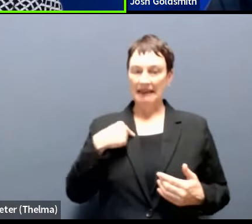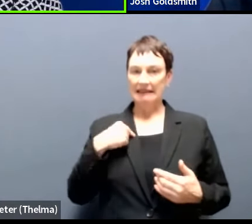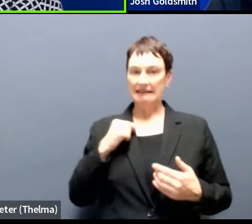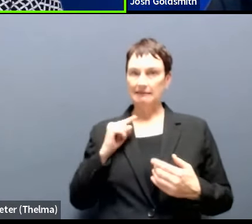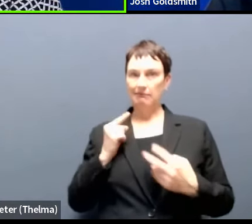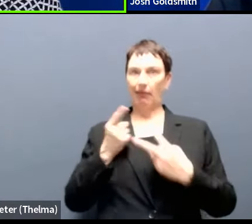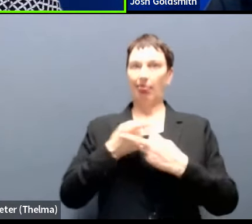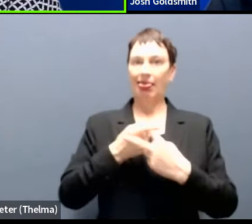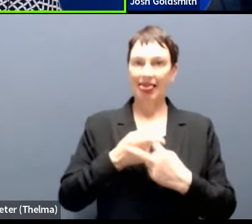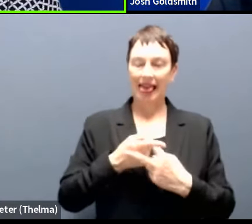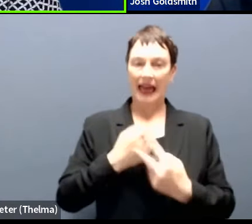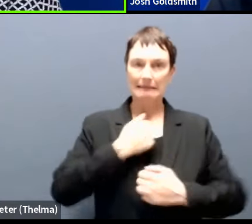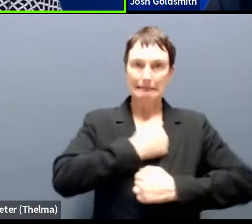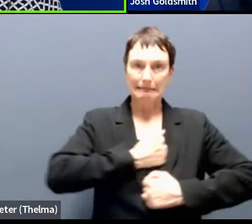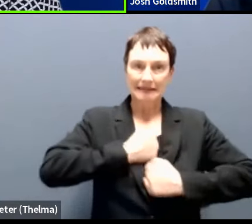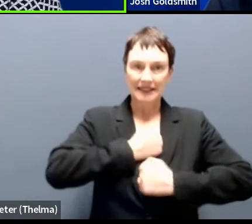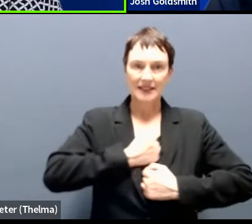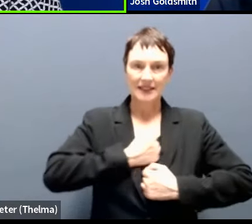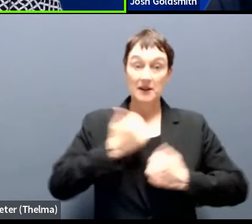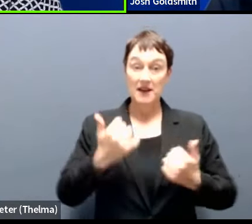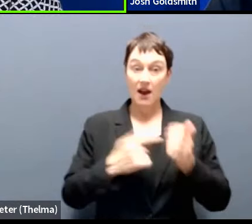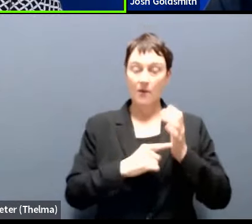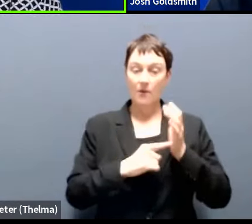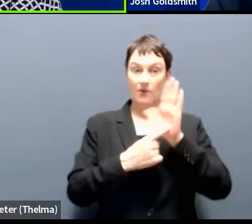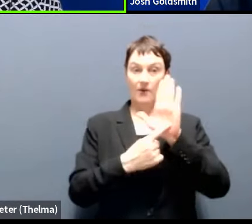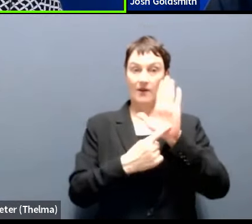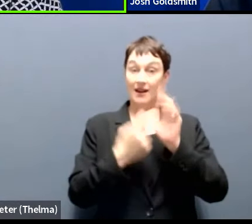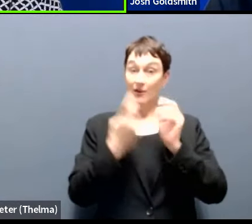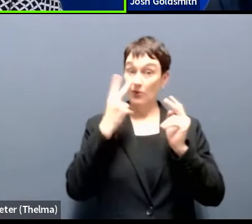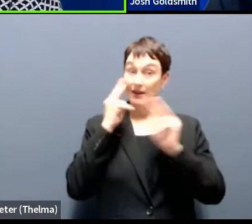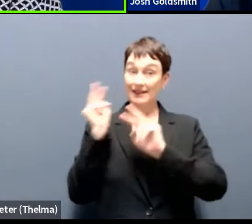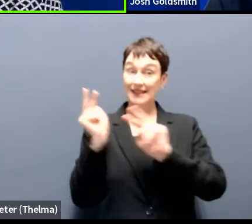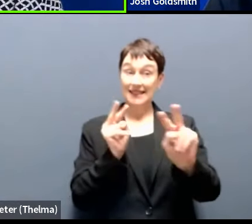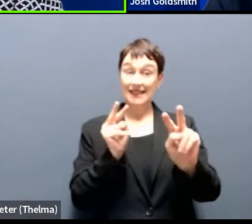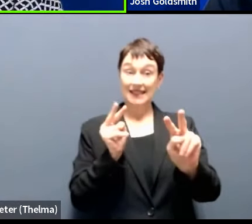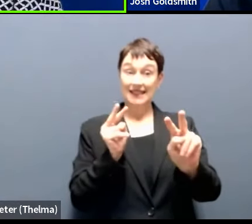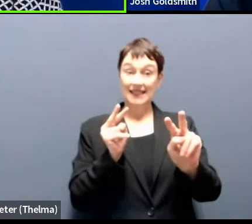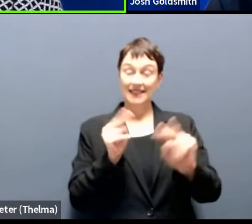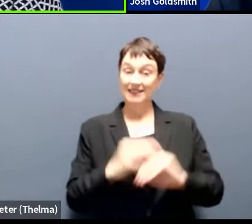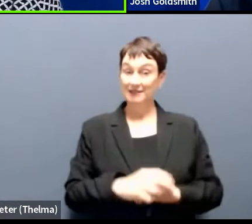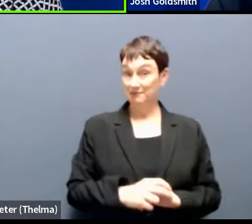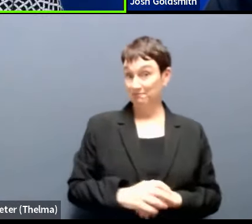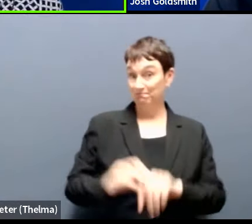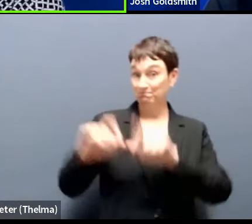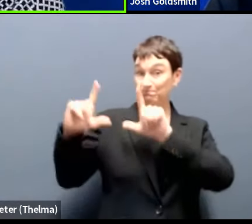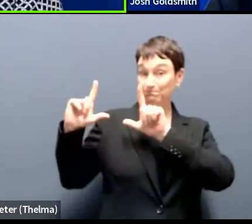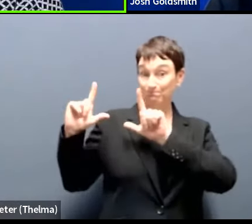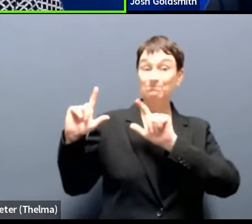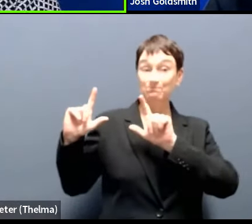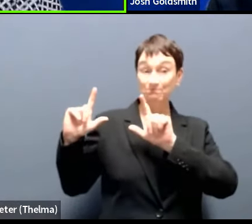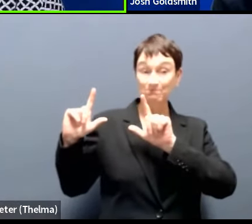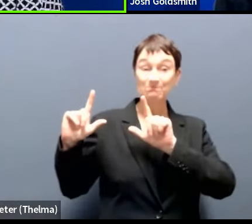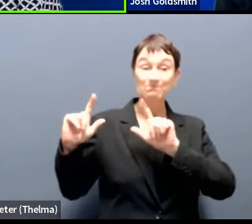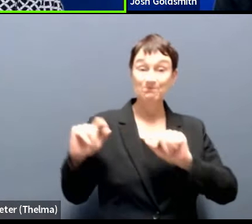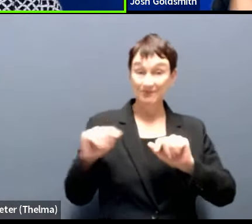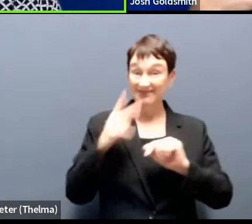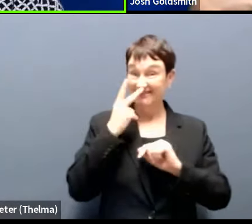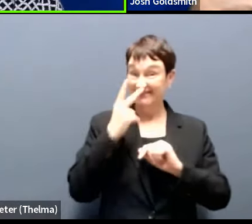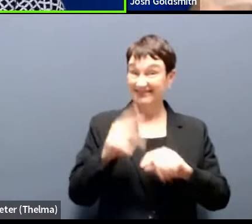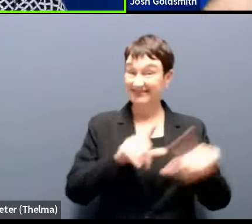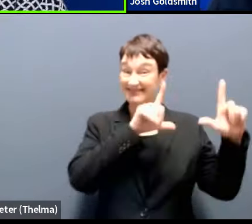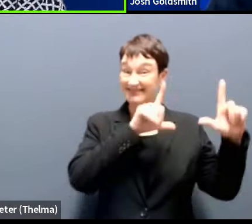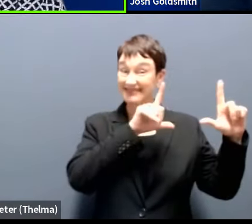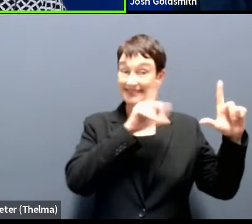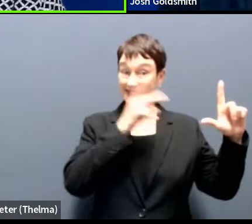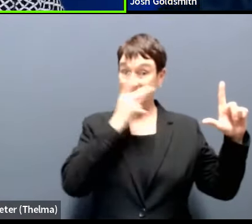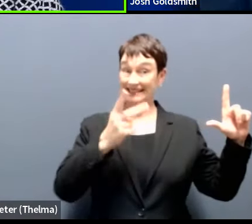can make it visible now. Let me bring it over here. And can you see it? This is